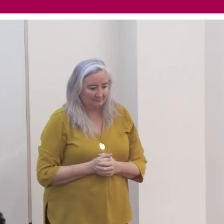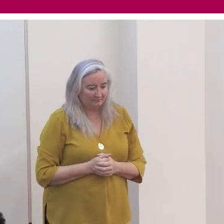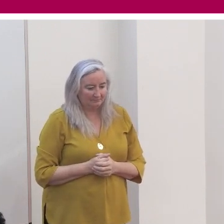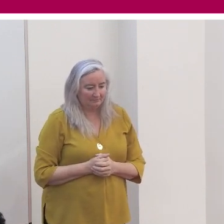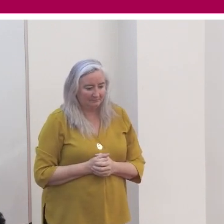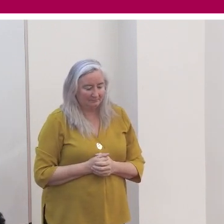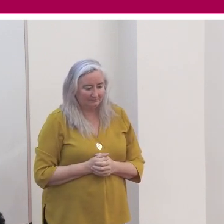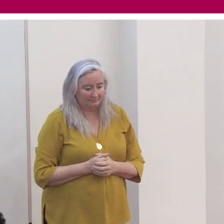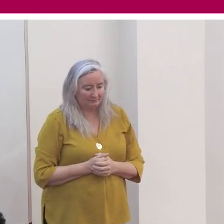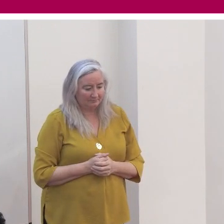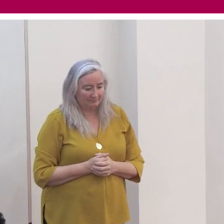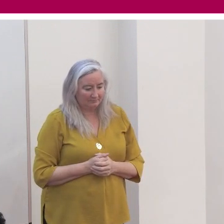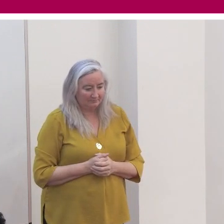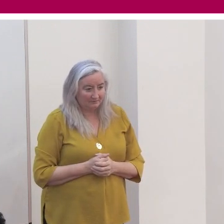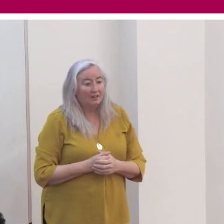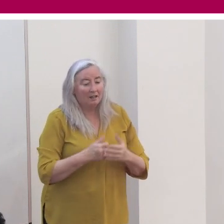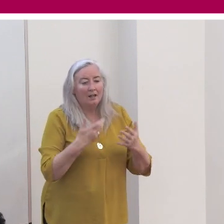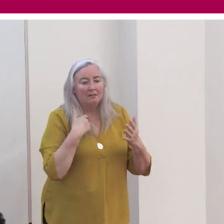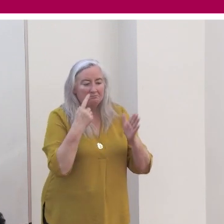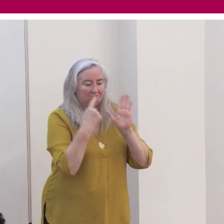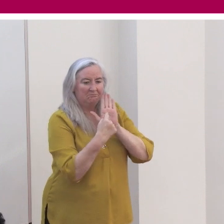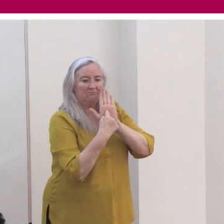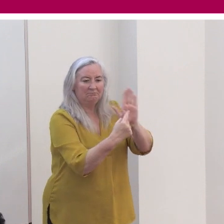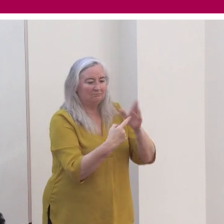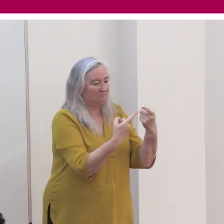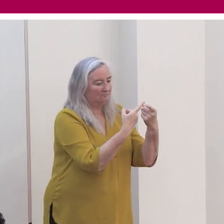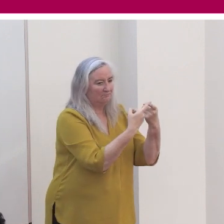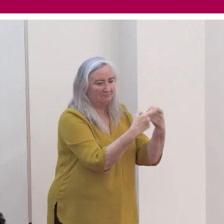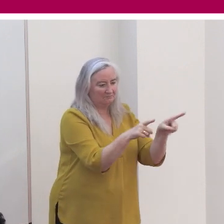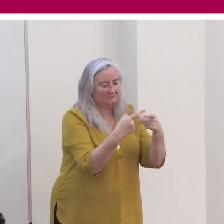Europe, Central and Eastern Europe.